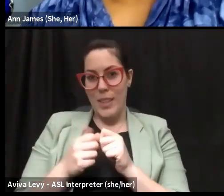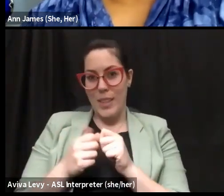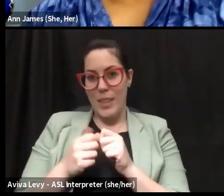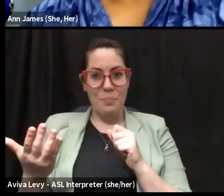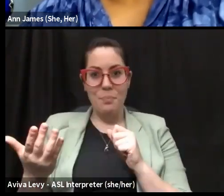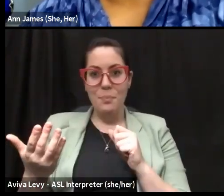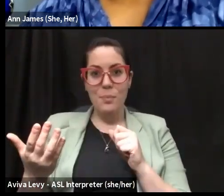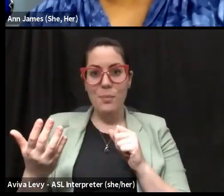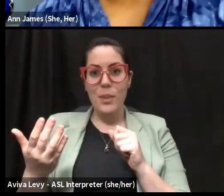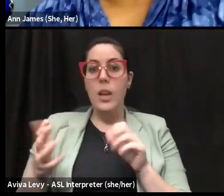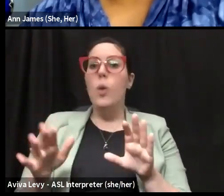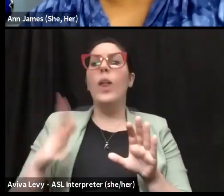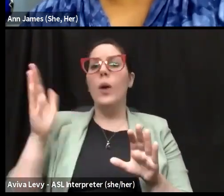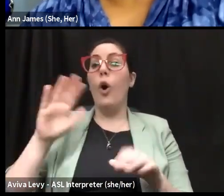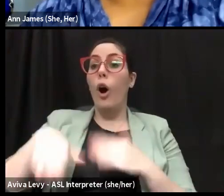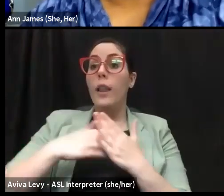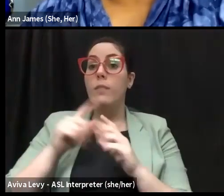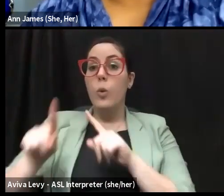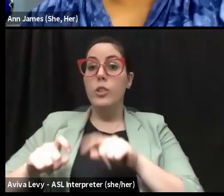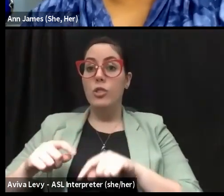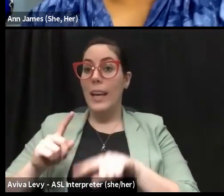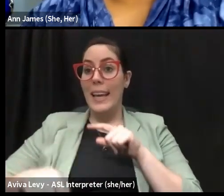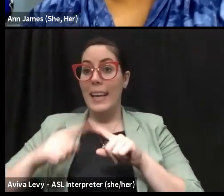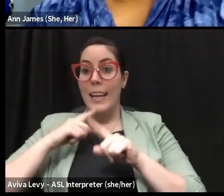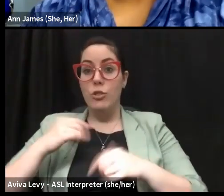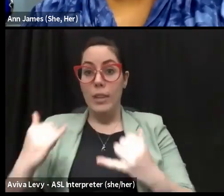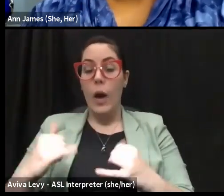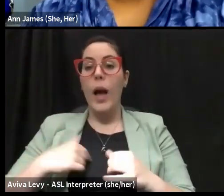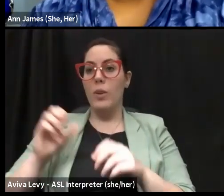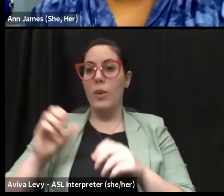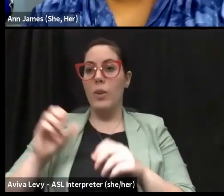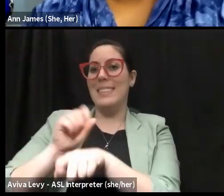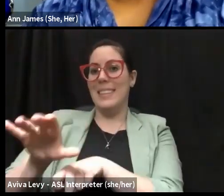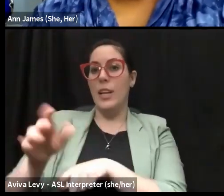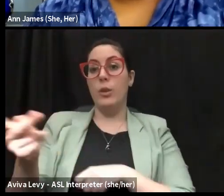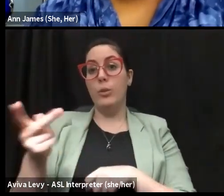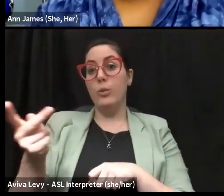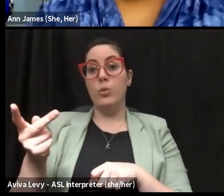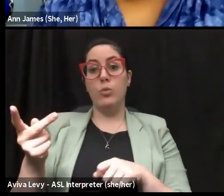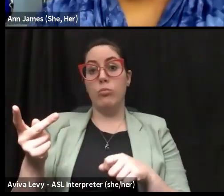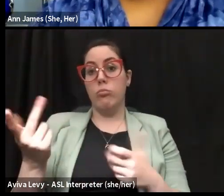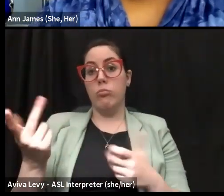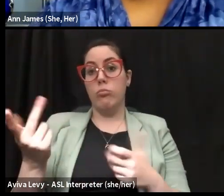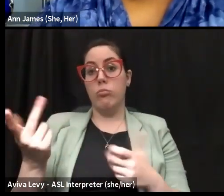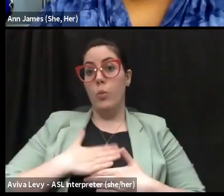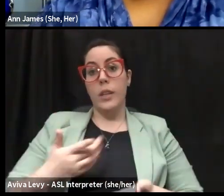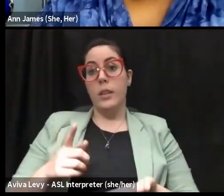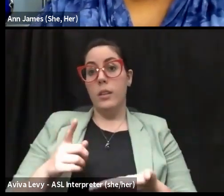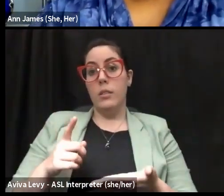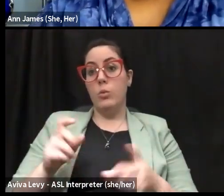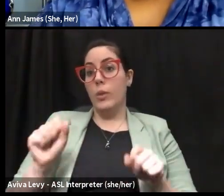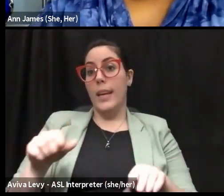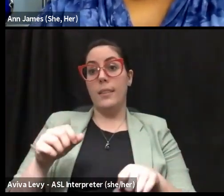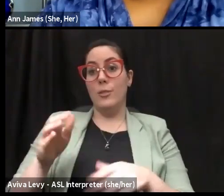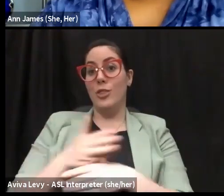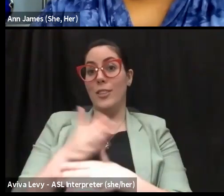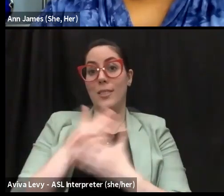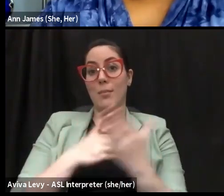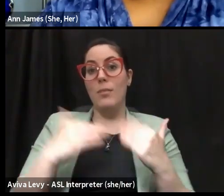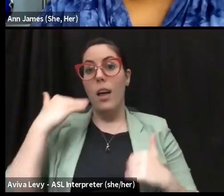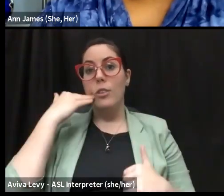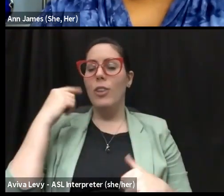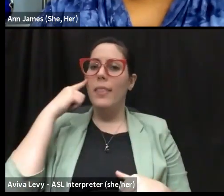all the questions that I'm not able to get to right now. And you two are game to share some knowledge. And I think they have some plans